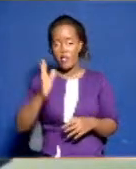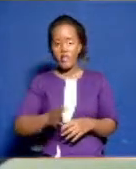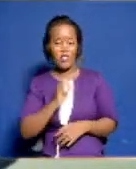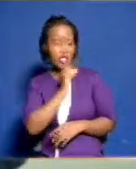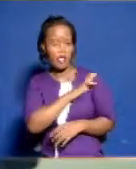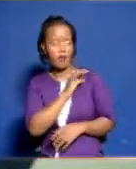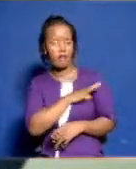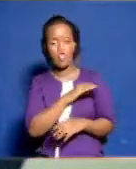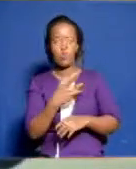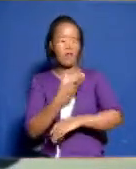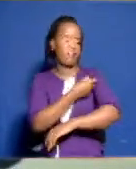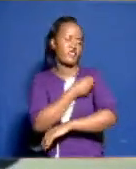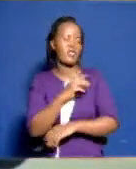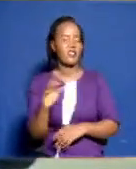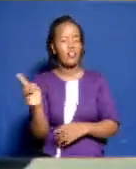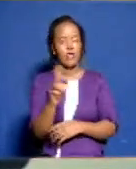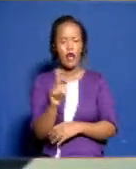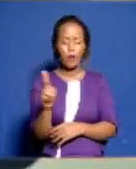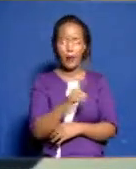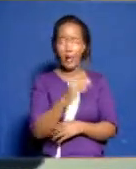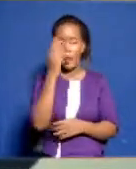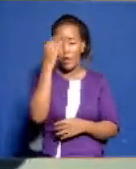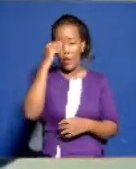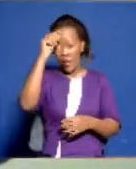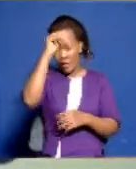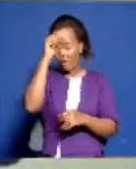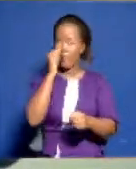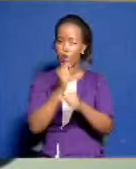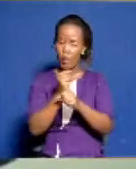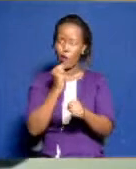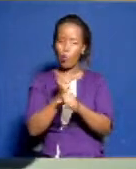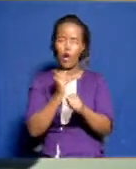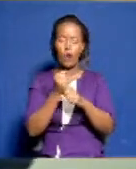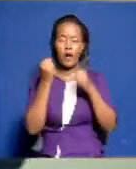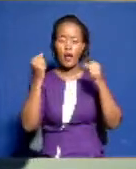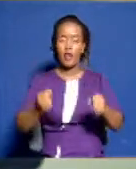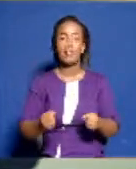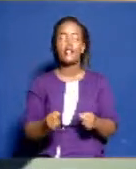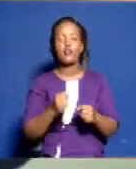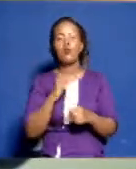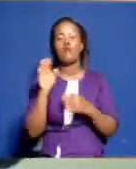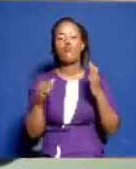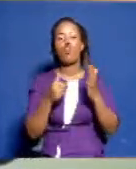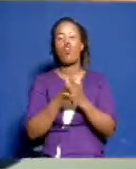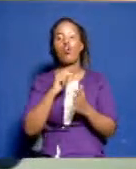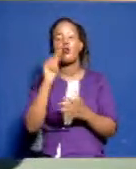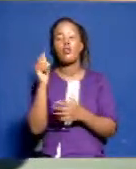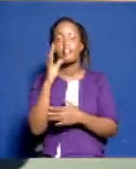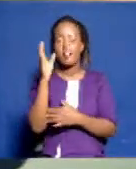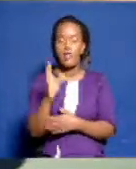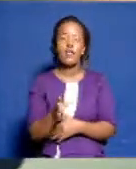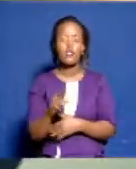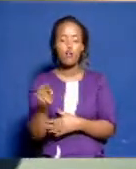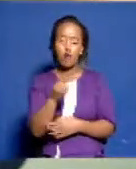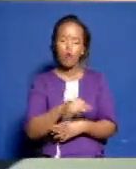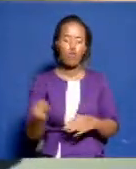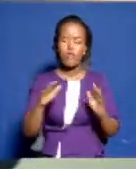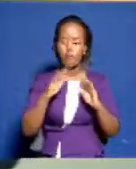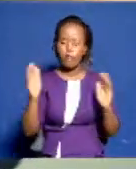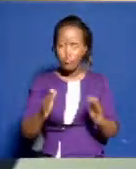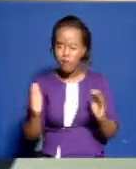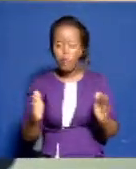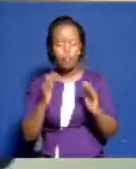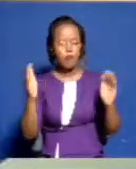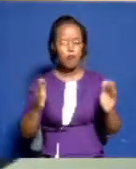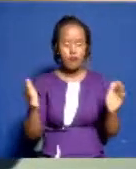to be vaccinated. As the government is working so hard to make sure that all Kenyans are vaccinated, we want to encourage you to come